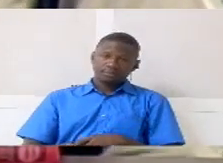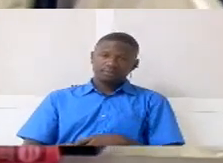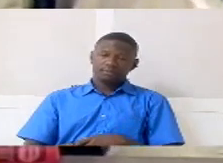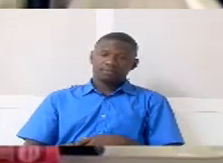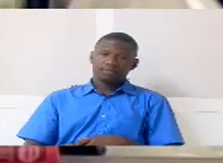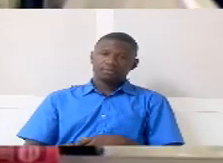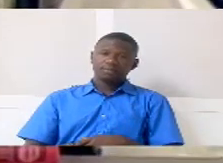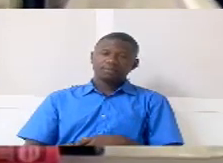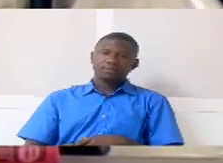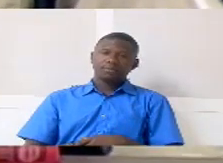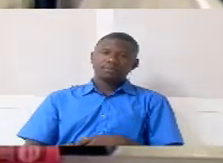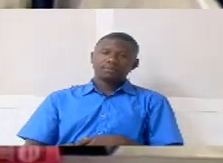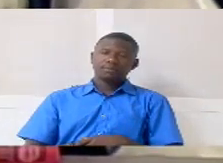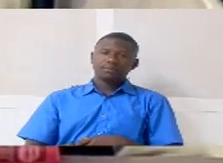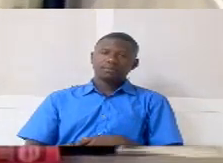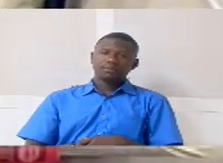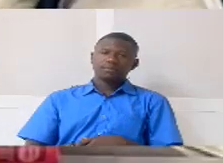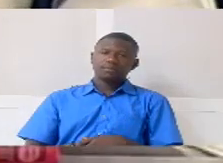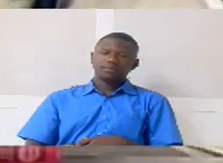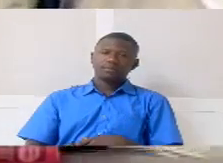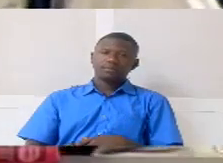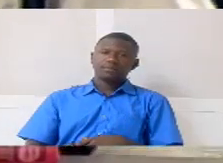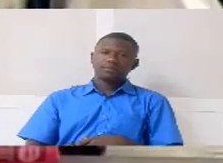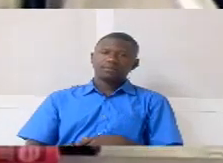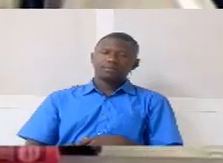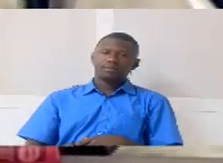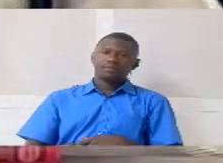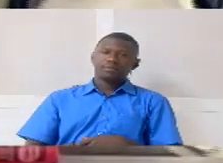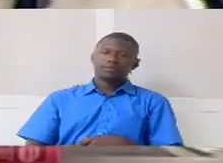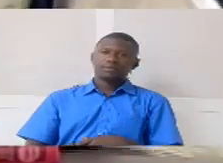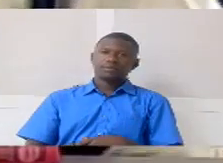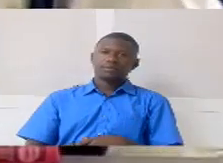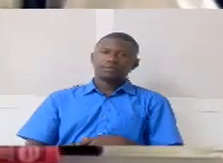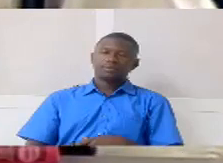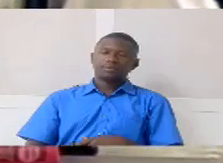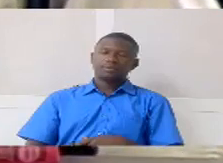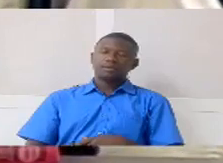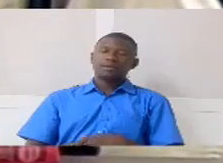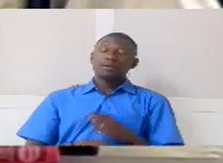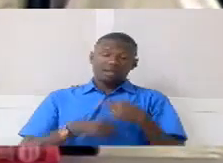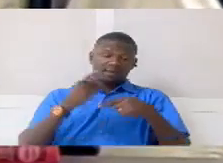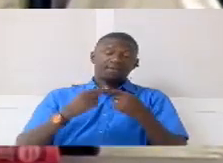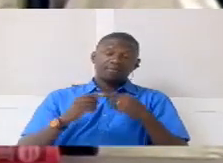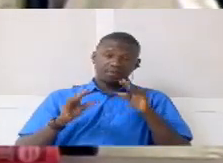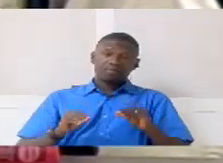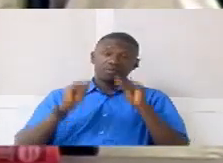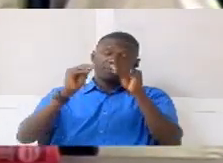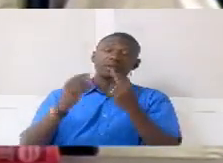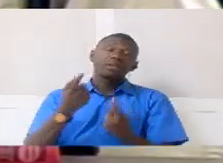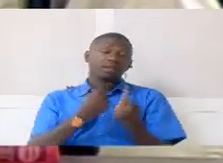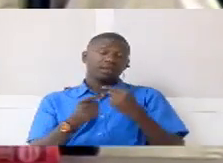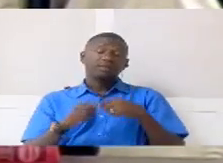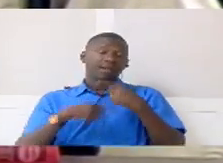courses jamal leke mini alonko de a ni dinne wala maral nyale tata nyola. Thereafter, I was promoted again,